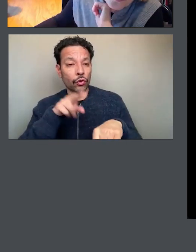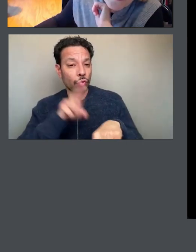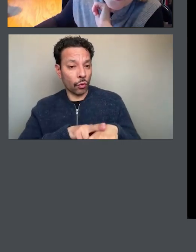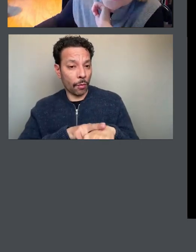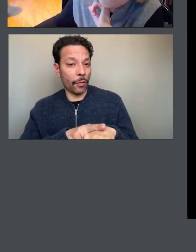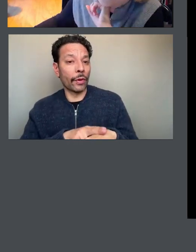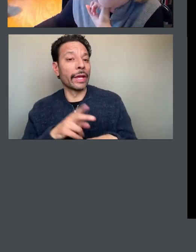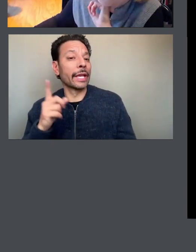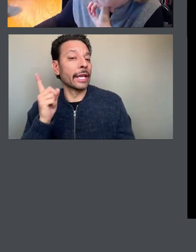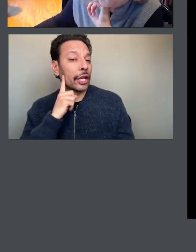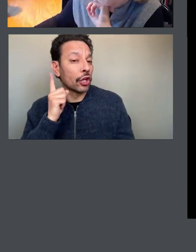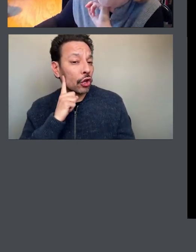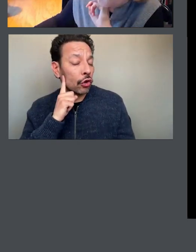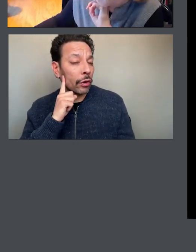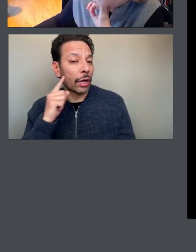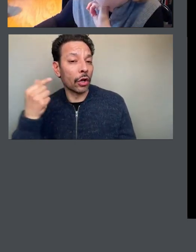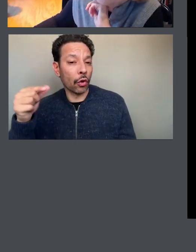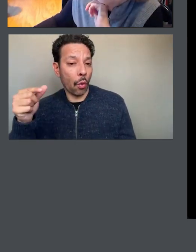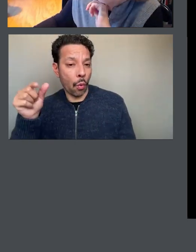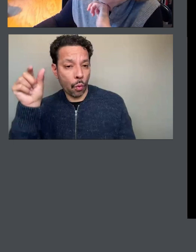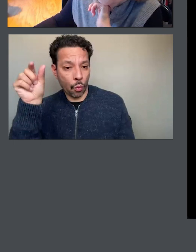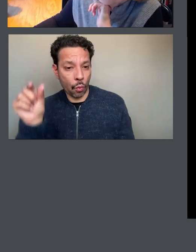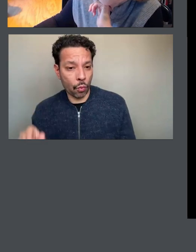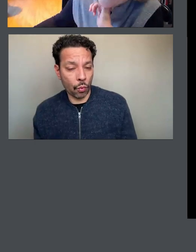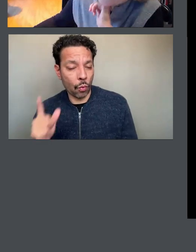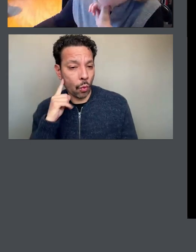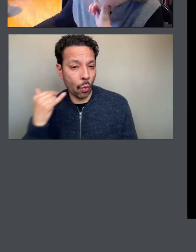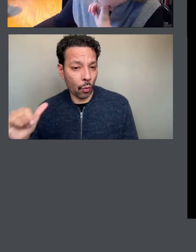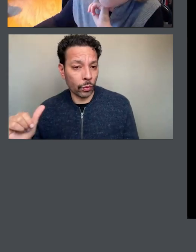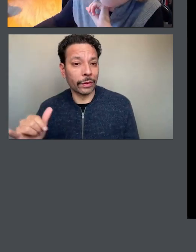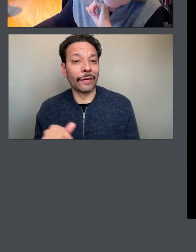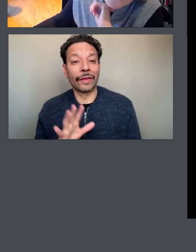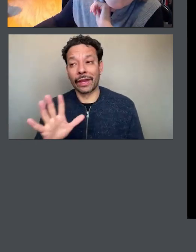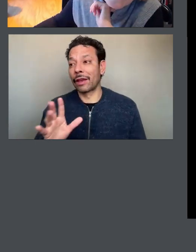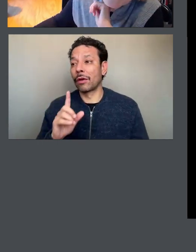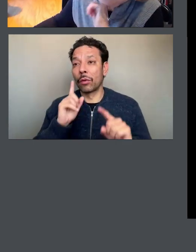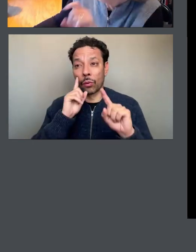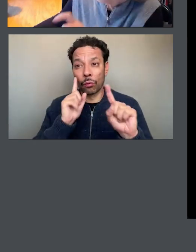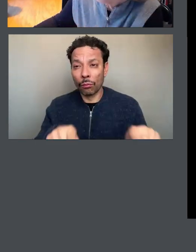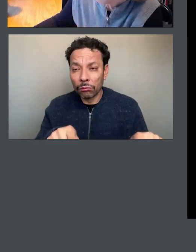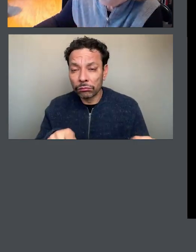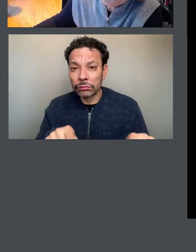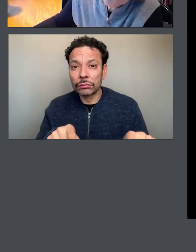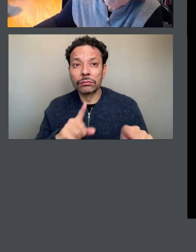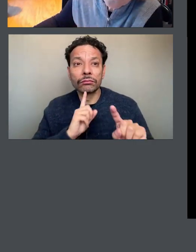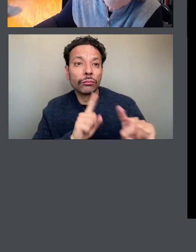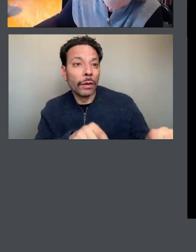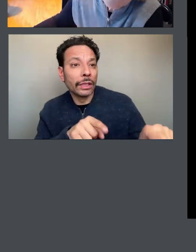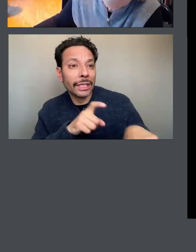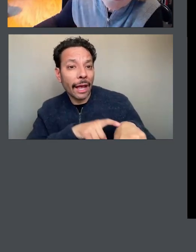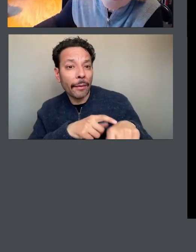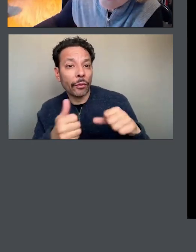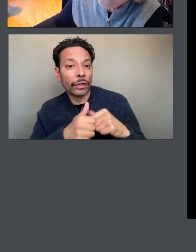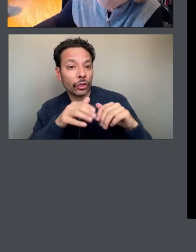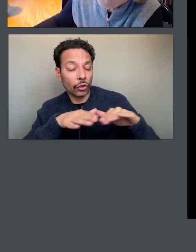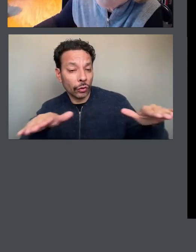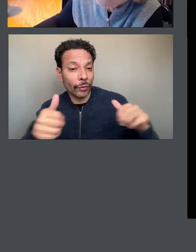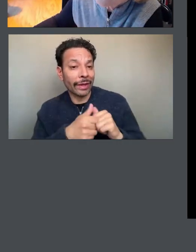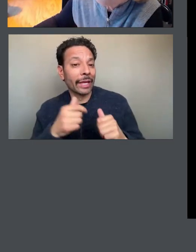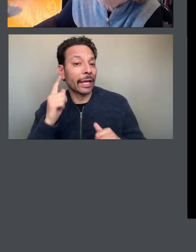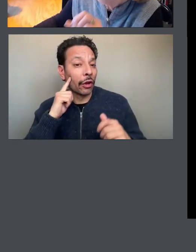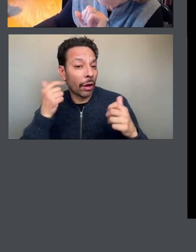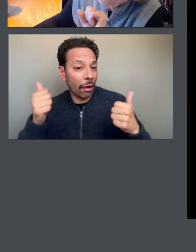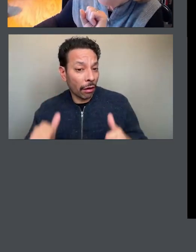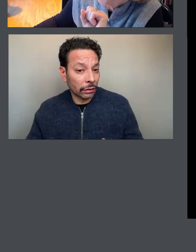children are represented by the gold bars. Their reaction times for the children with the hearing